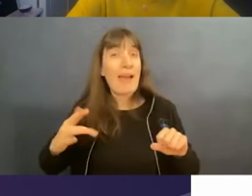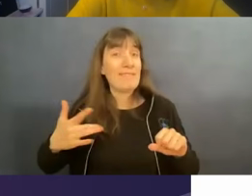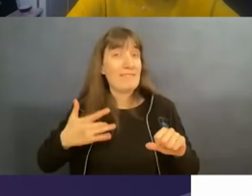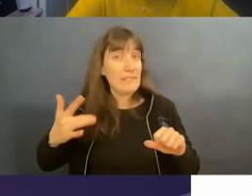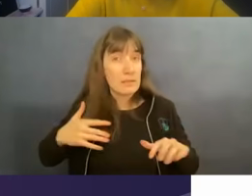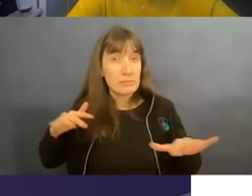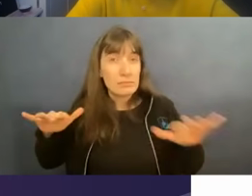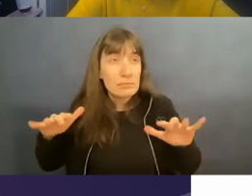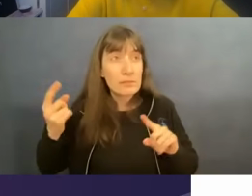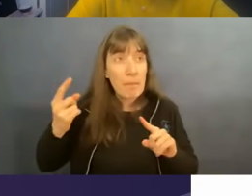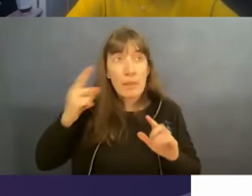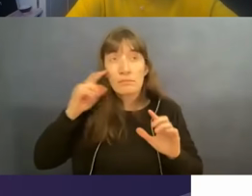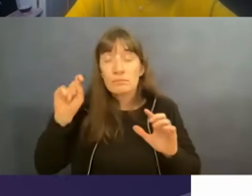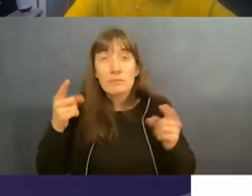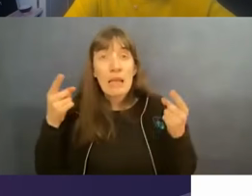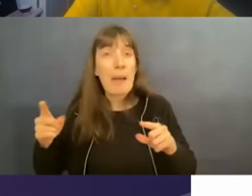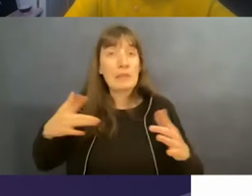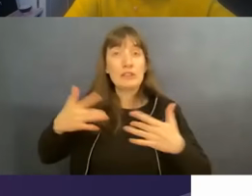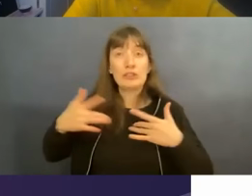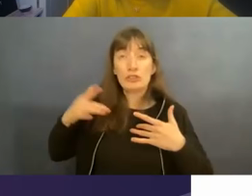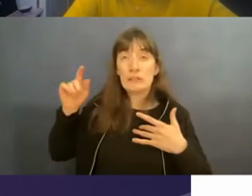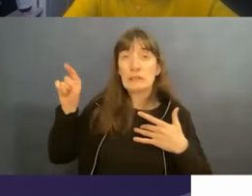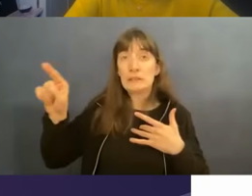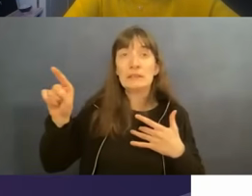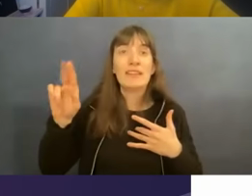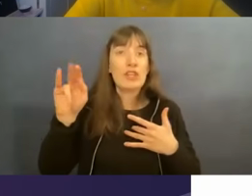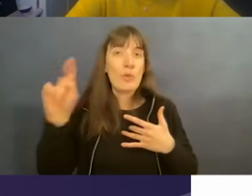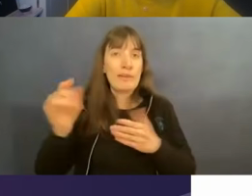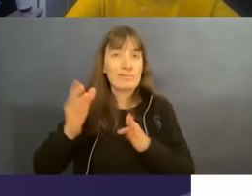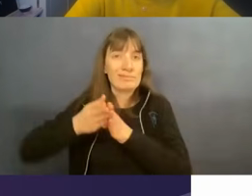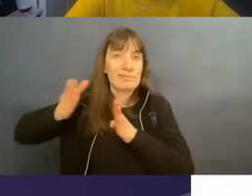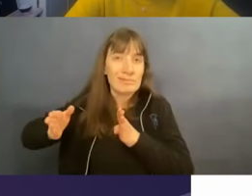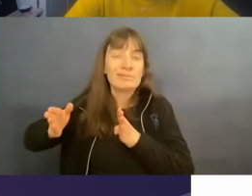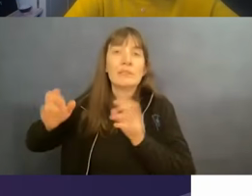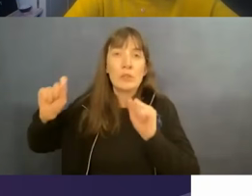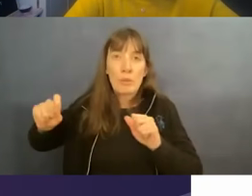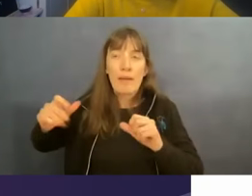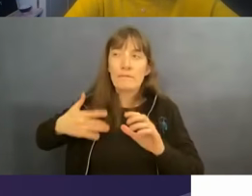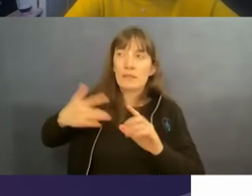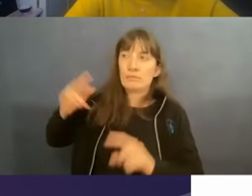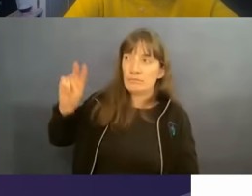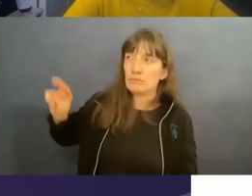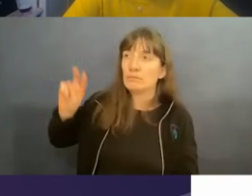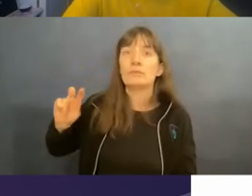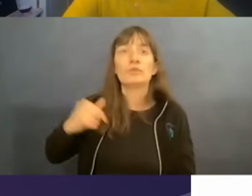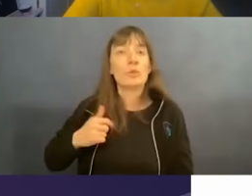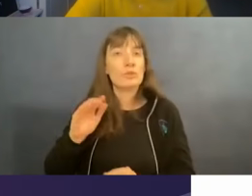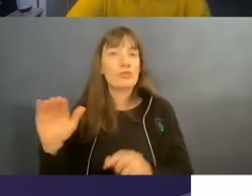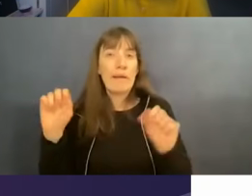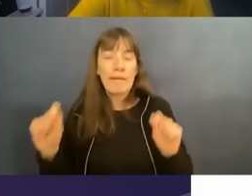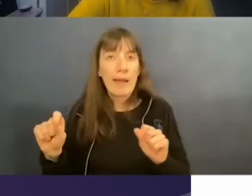or something concerning happening in the unit over. And so children can absolutely pick up on those things as well